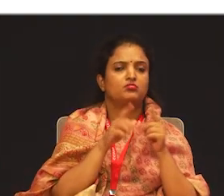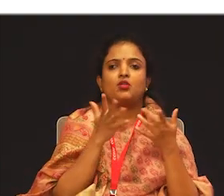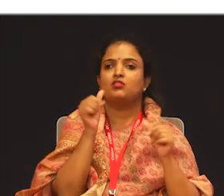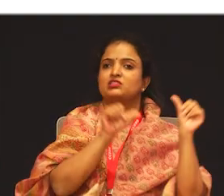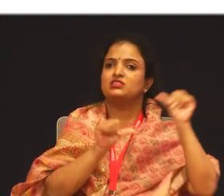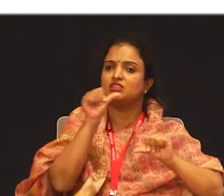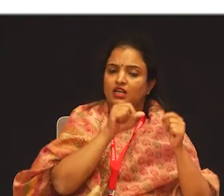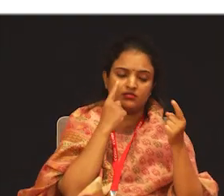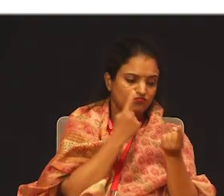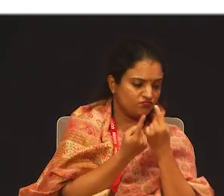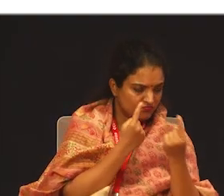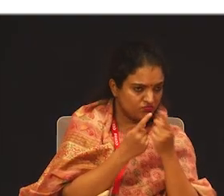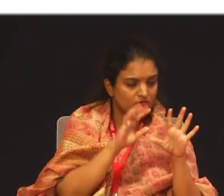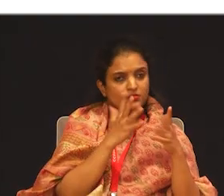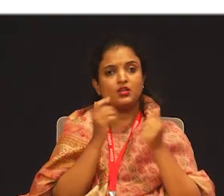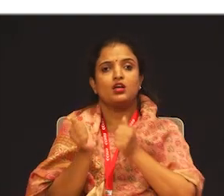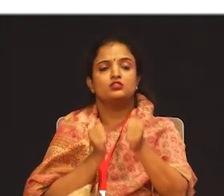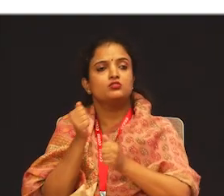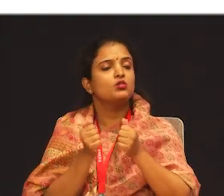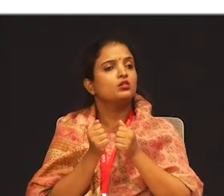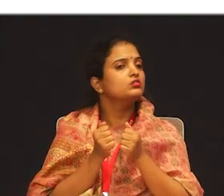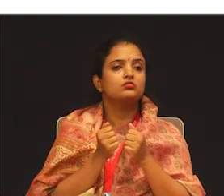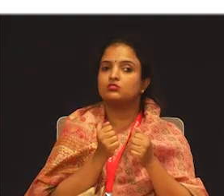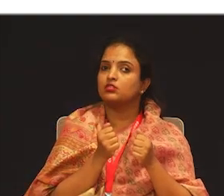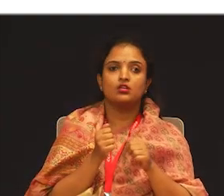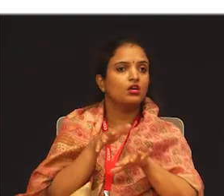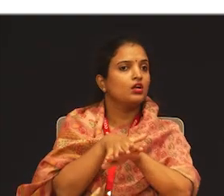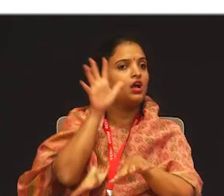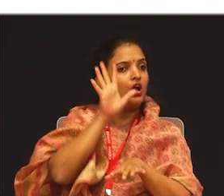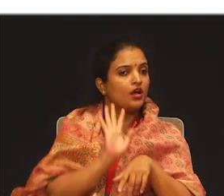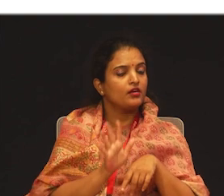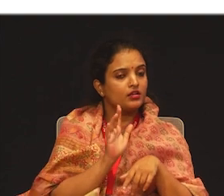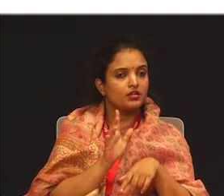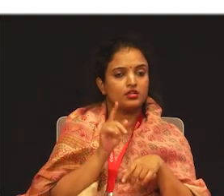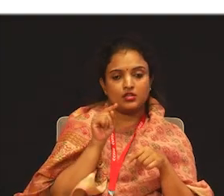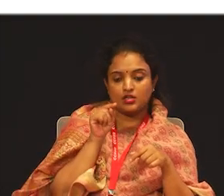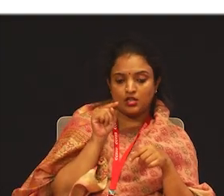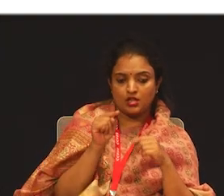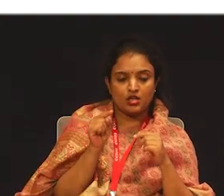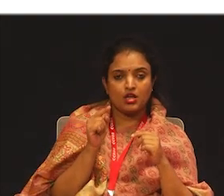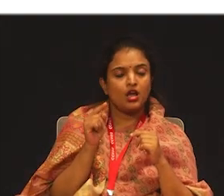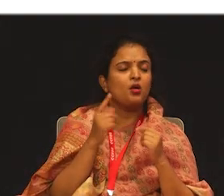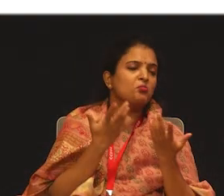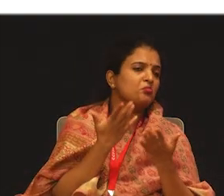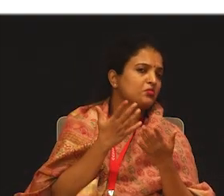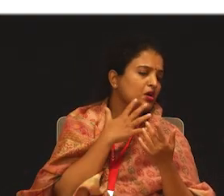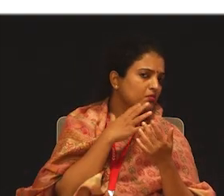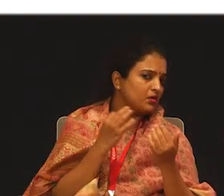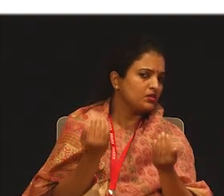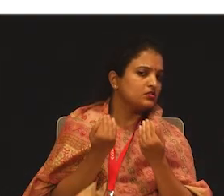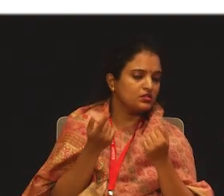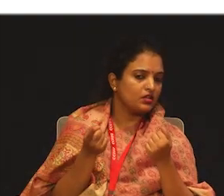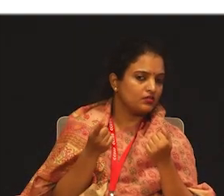experiments, sports, etc. The concern is their safety. Is it inclusion?